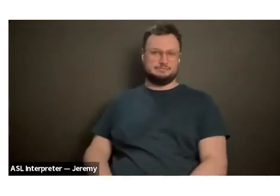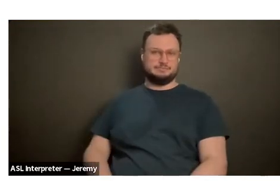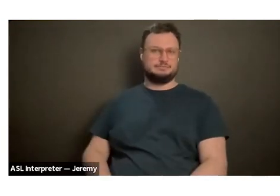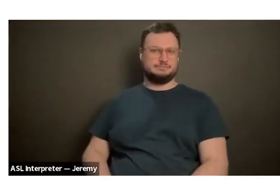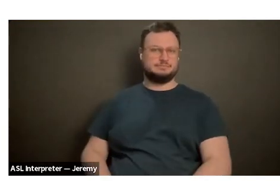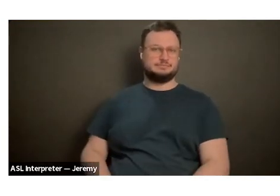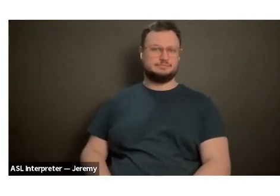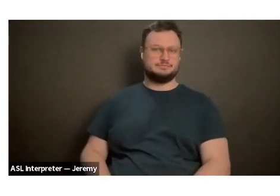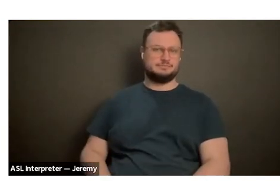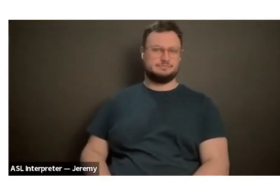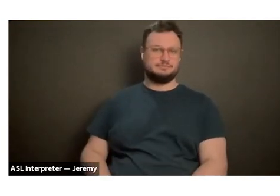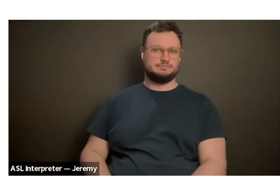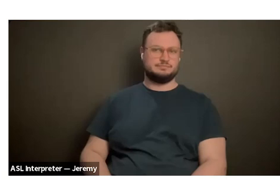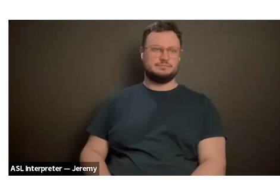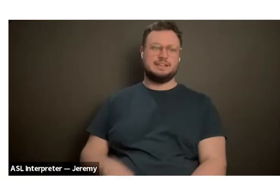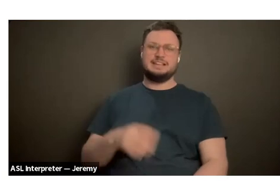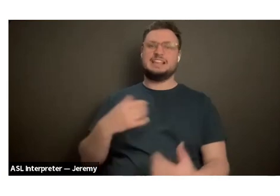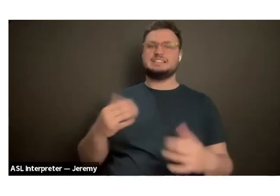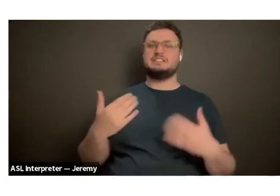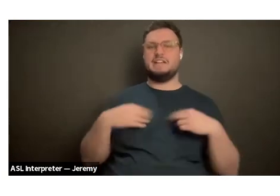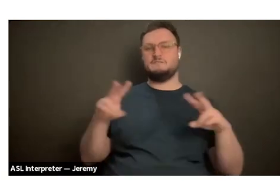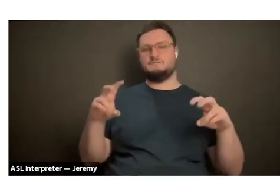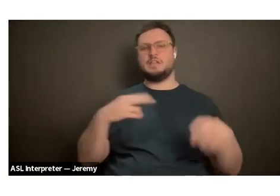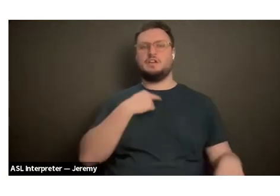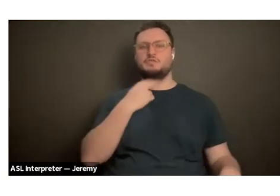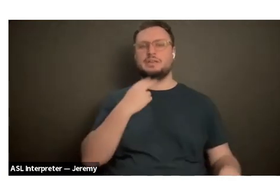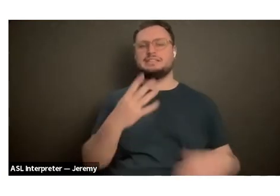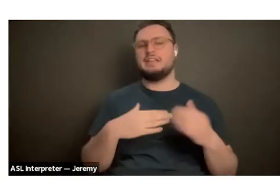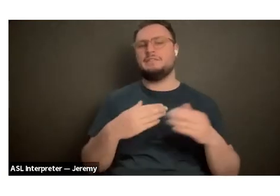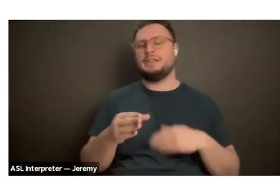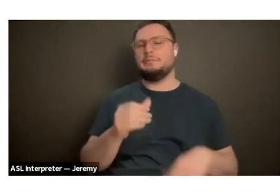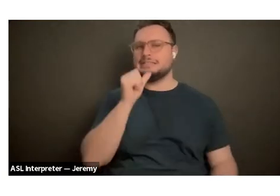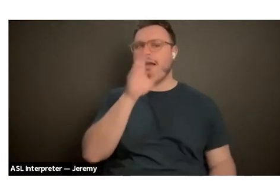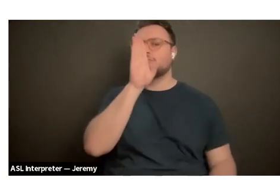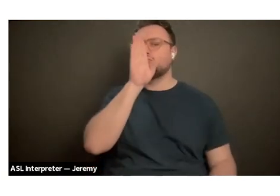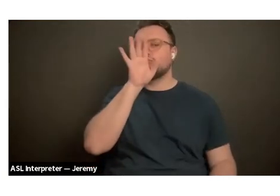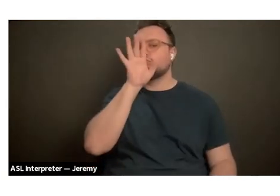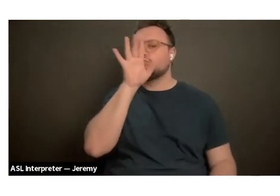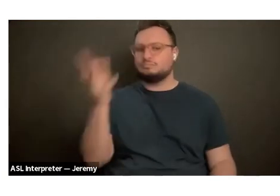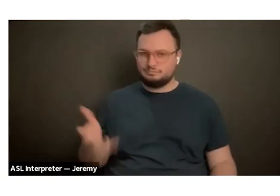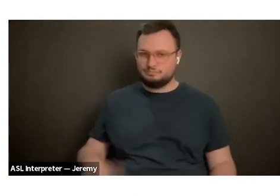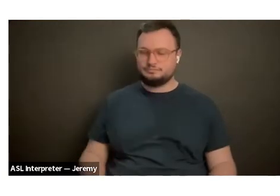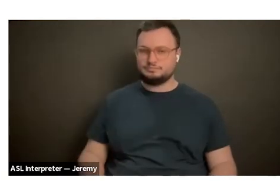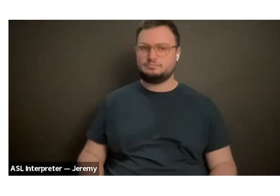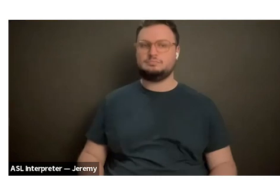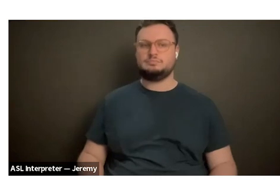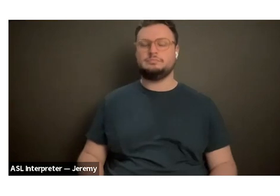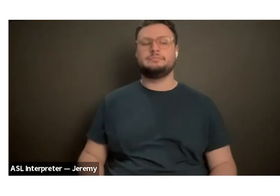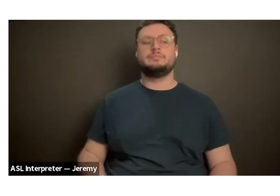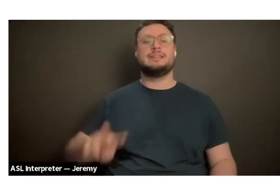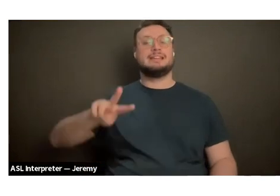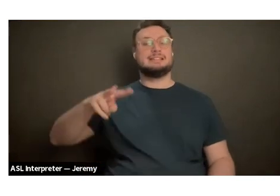non-verbal, it doesn't mean they don't have a voice. And so that's the first thing. And the second thing is just, again, don't be afraid to